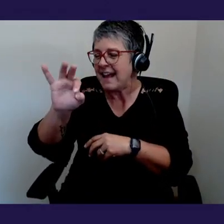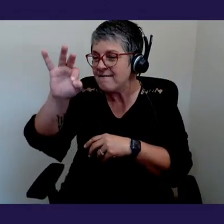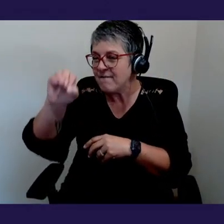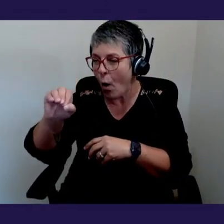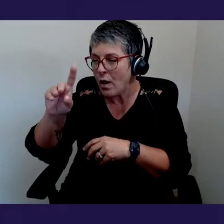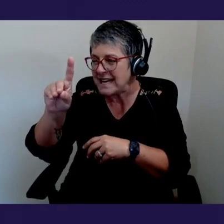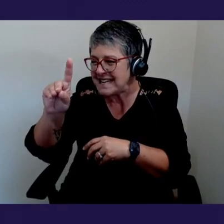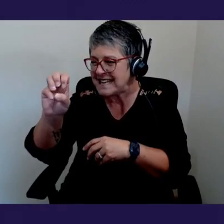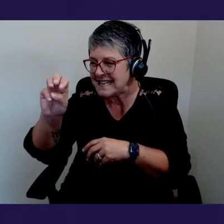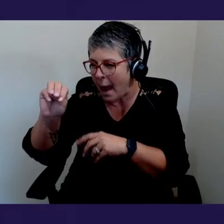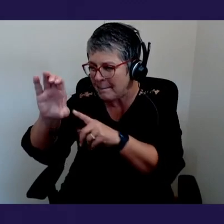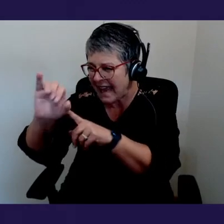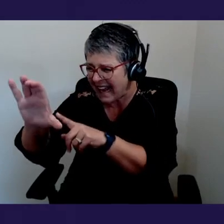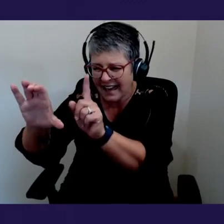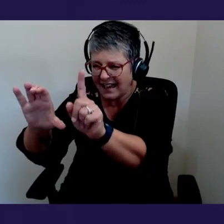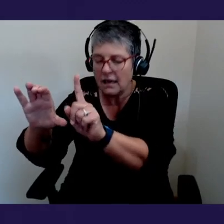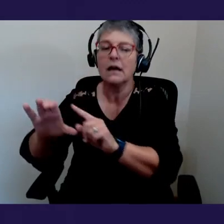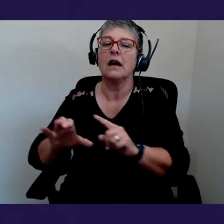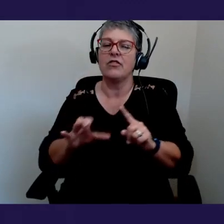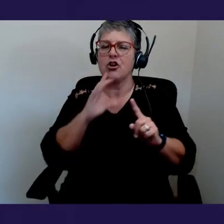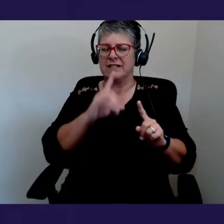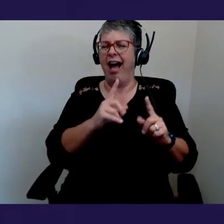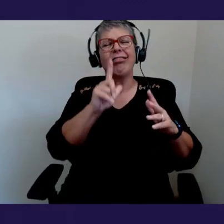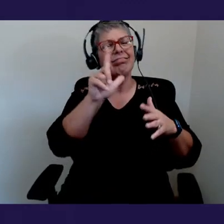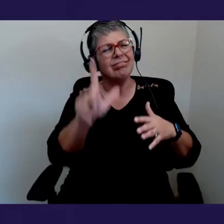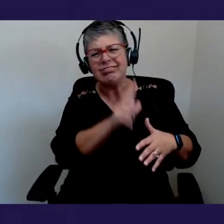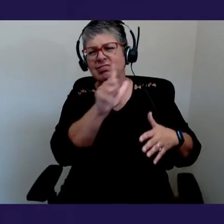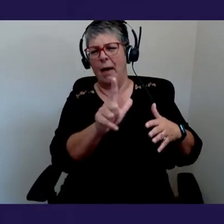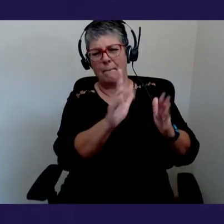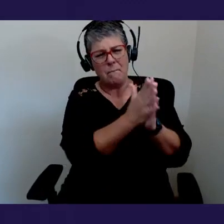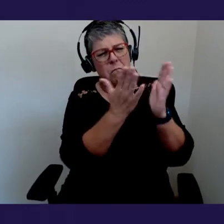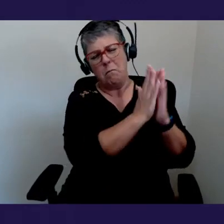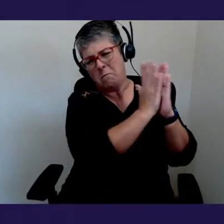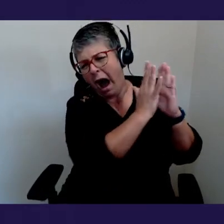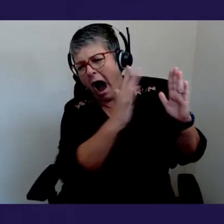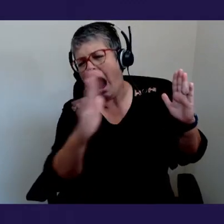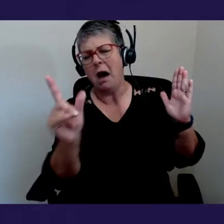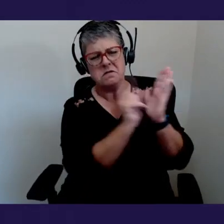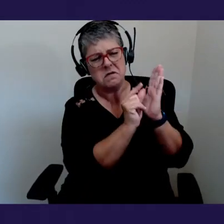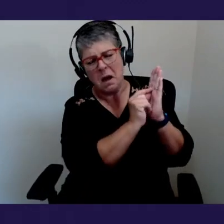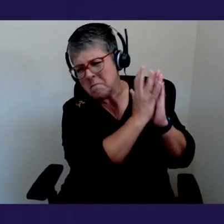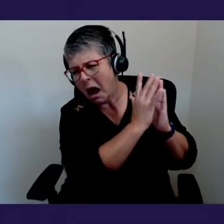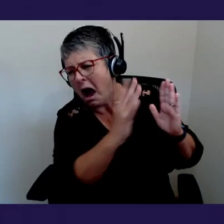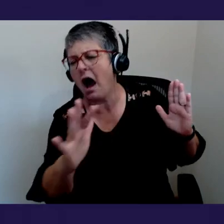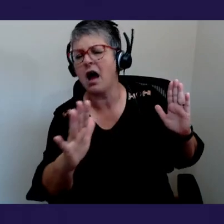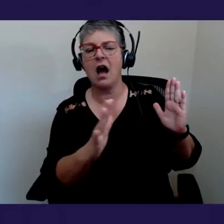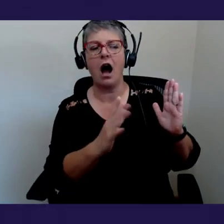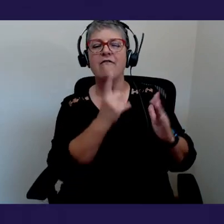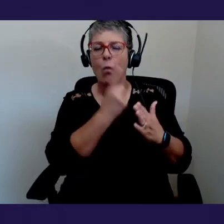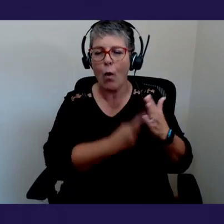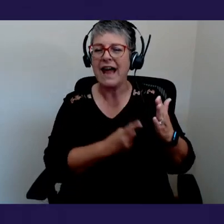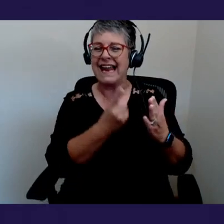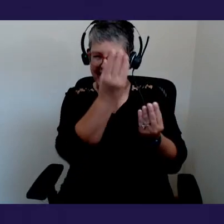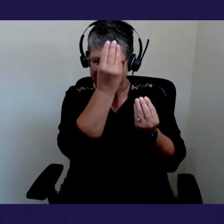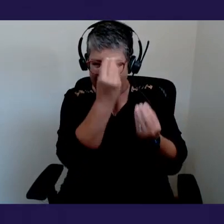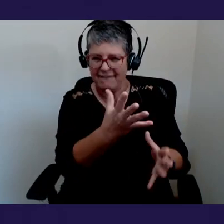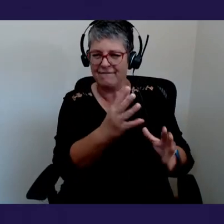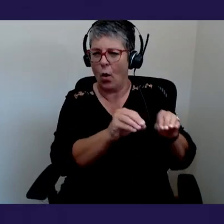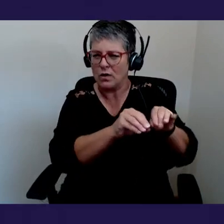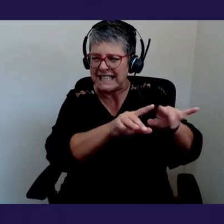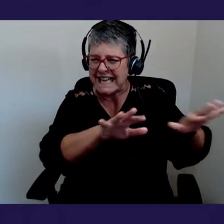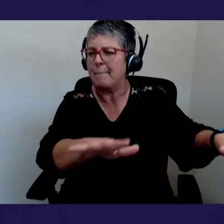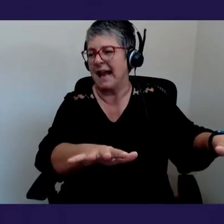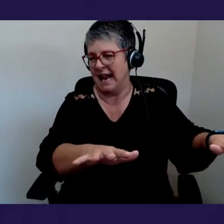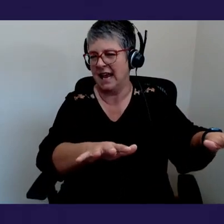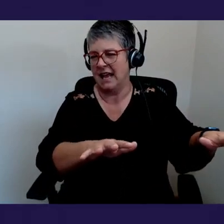full of evidence for what an infodemic means by any other term in any other field. So I would like to just end